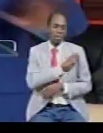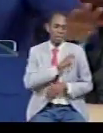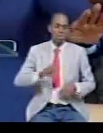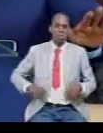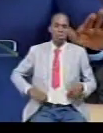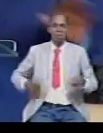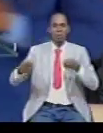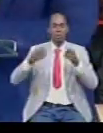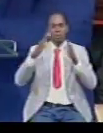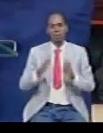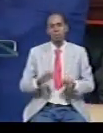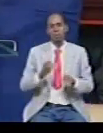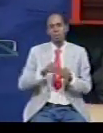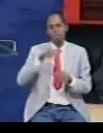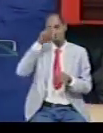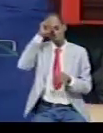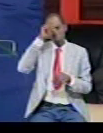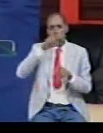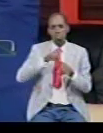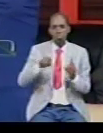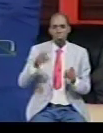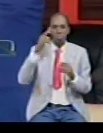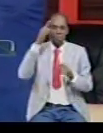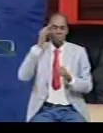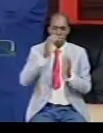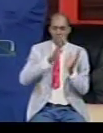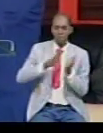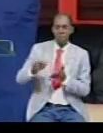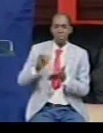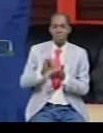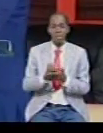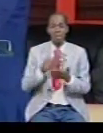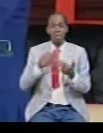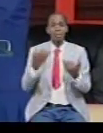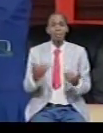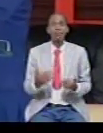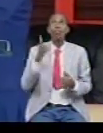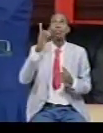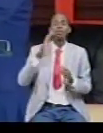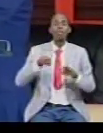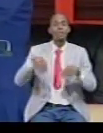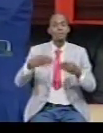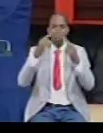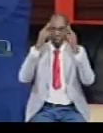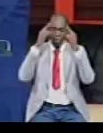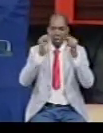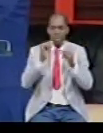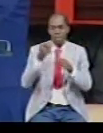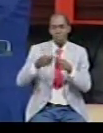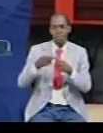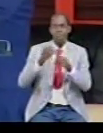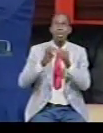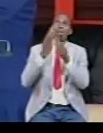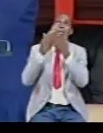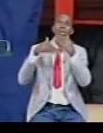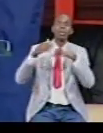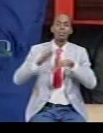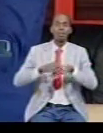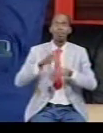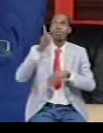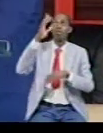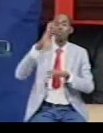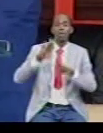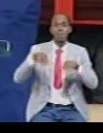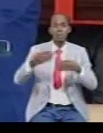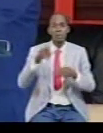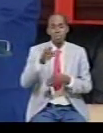He left that, and the Lord has given him now a name in heaven. The Lord has given him now